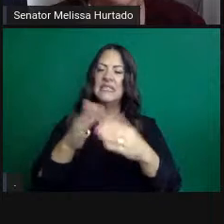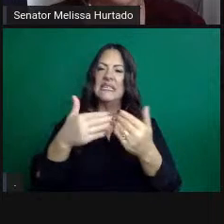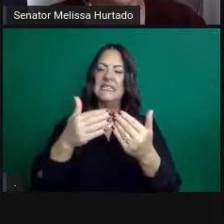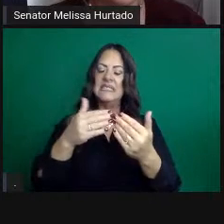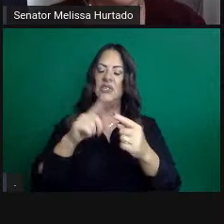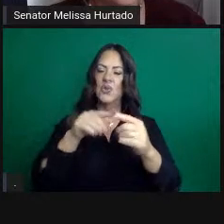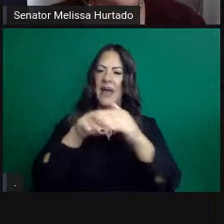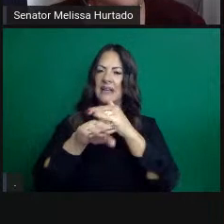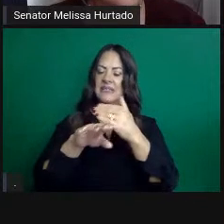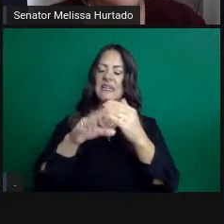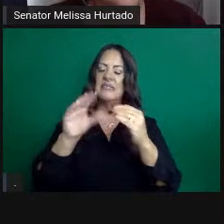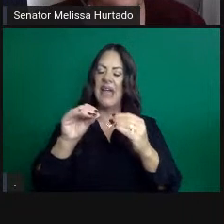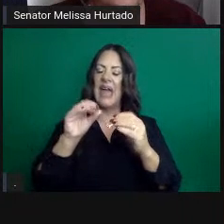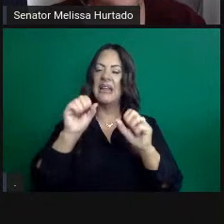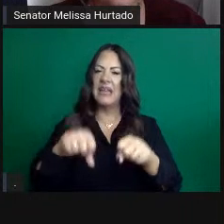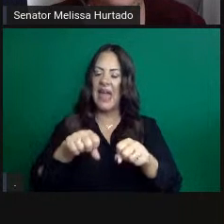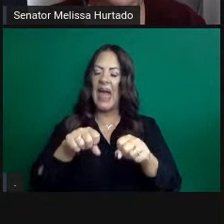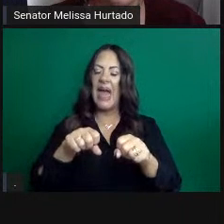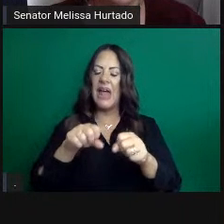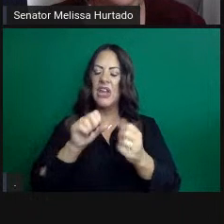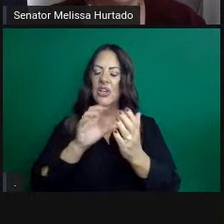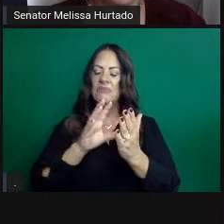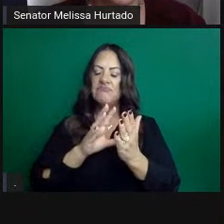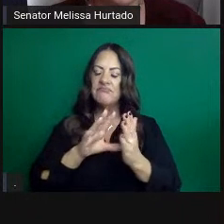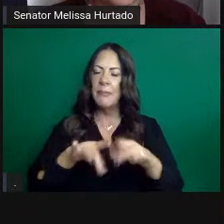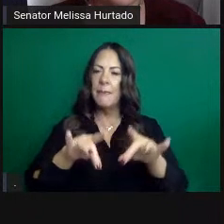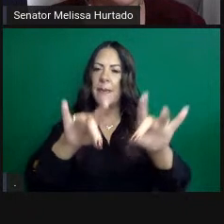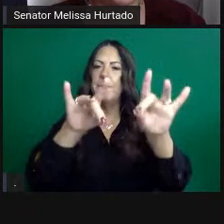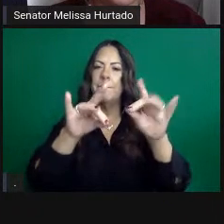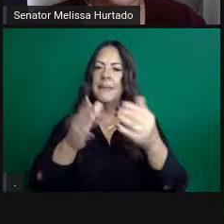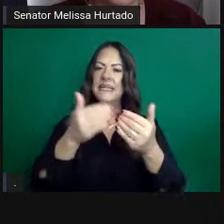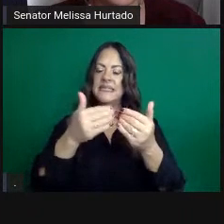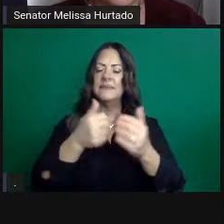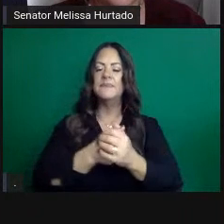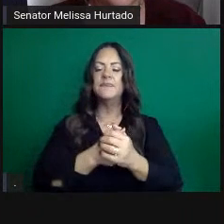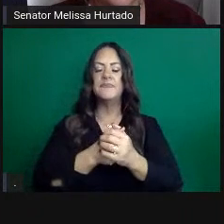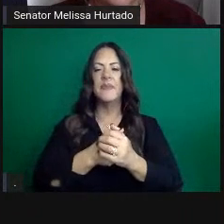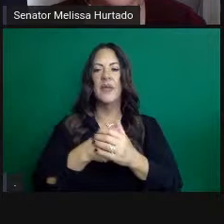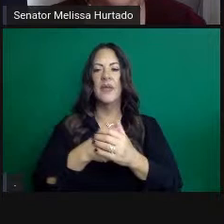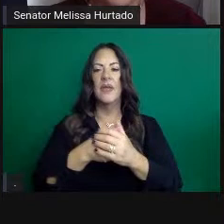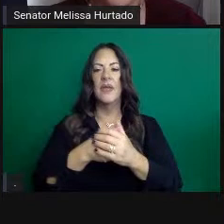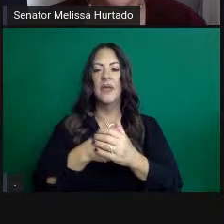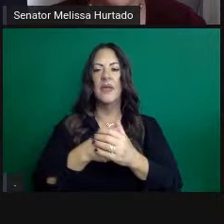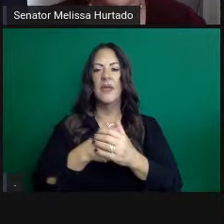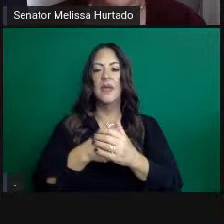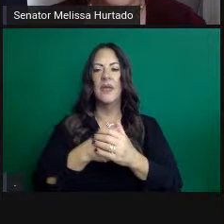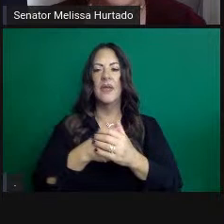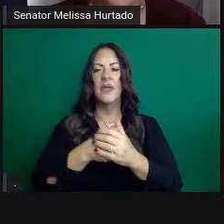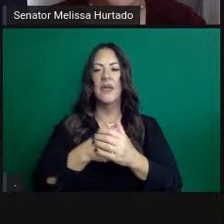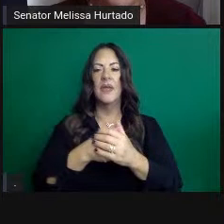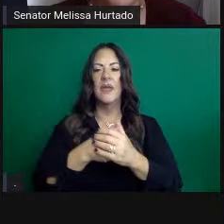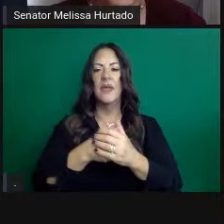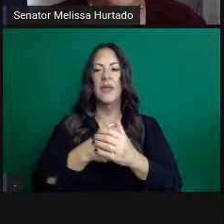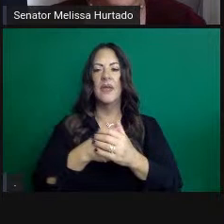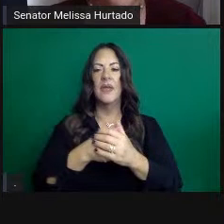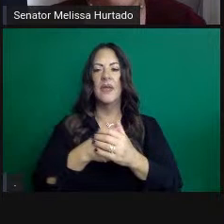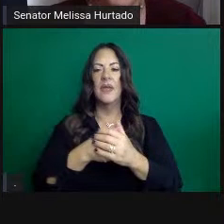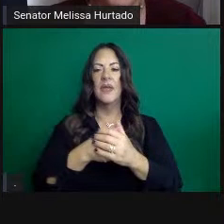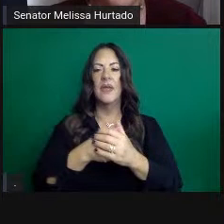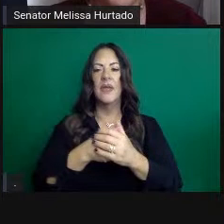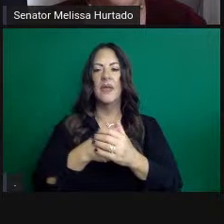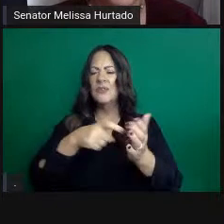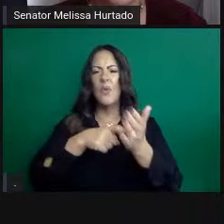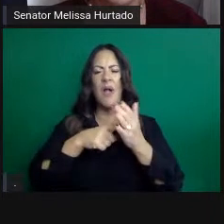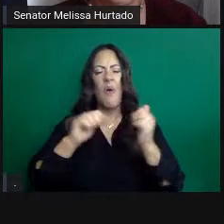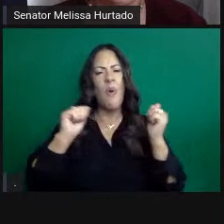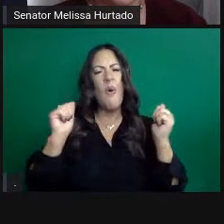navigate. The work that went into developing this plan is just the beginning. It will take the ongoing collaboration of all